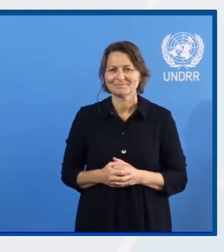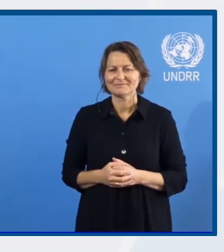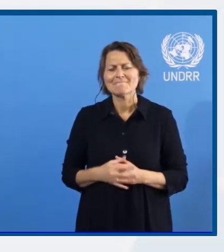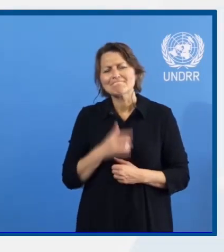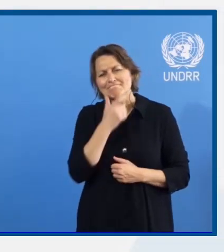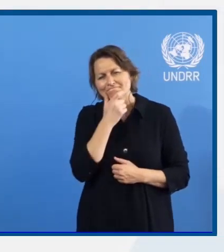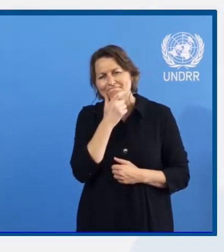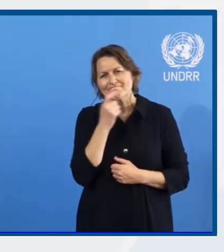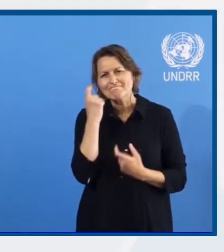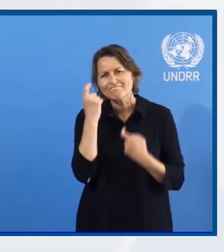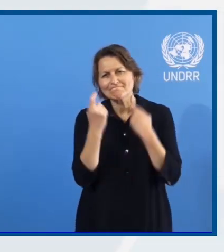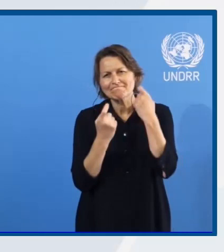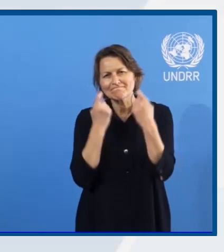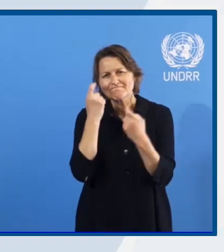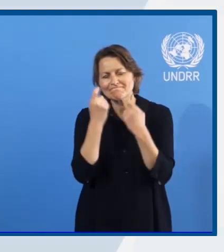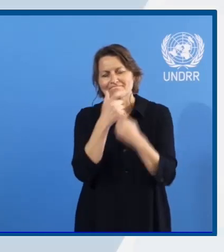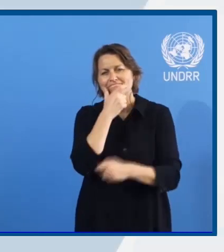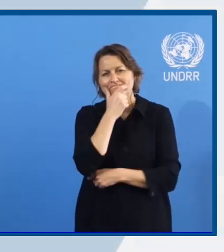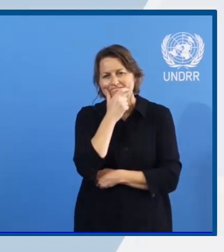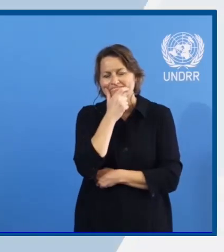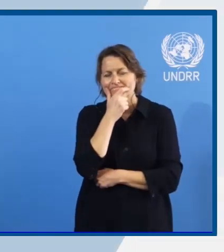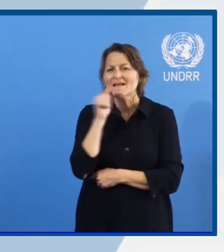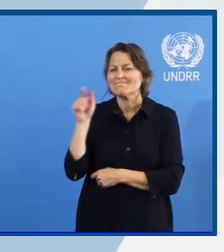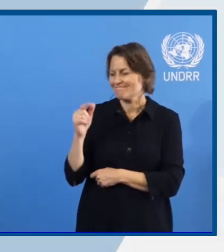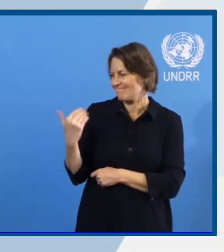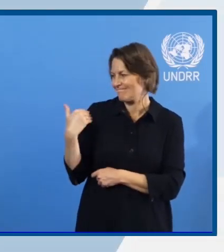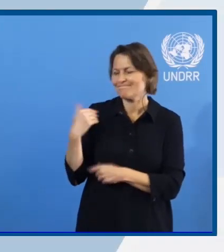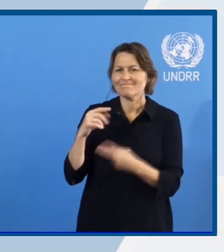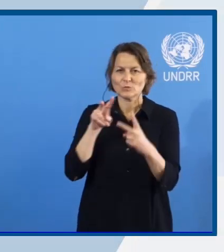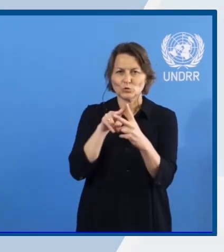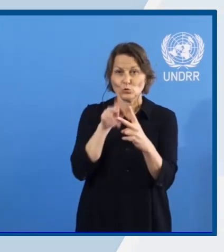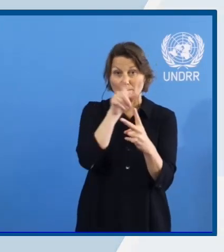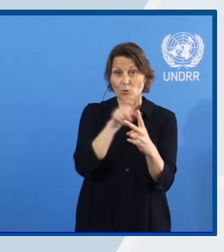I think I picked up from both the comments from Carlos and from Nadine.